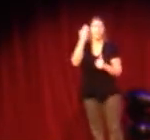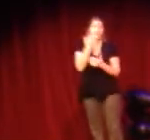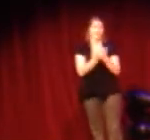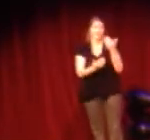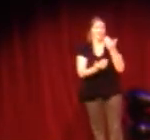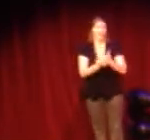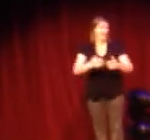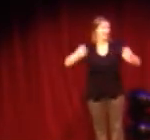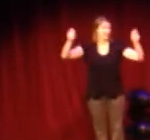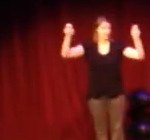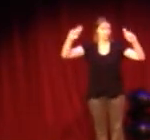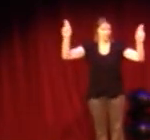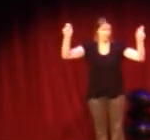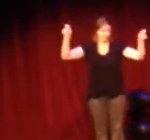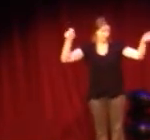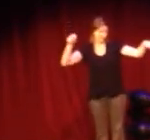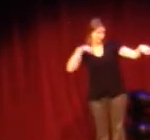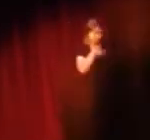hands up like you're about to drum. Woo.